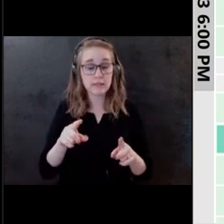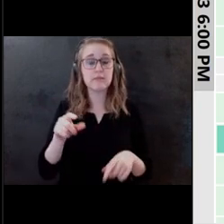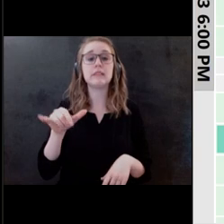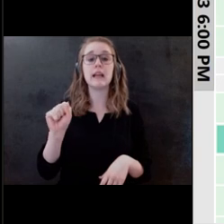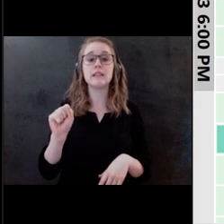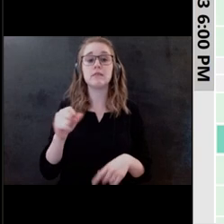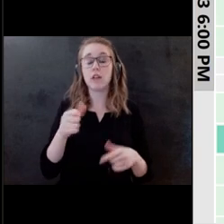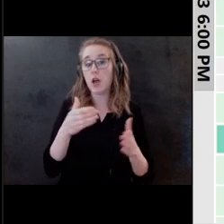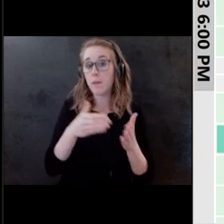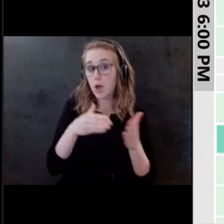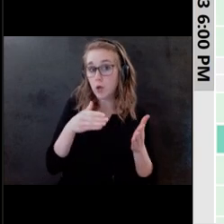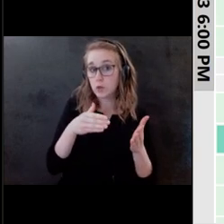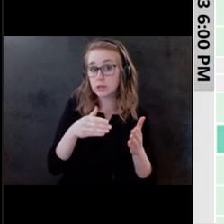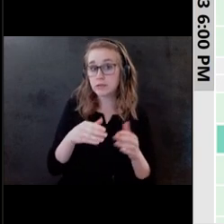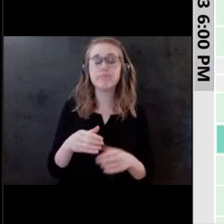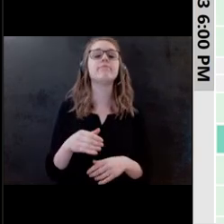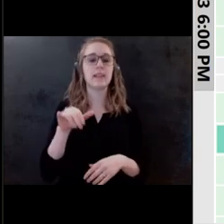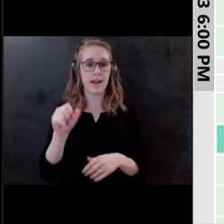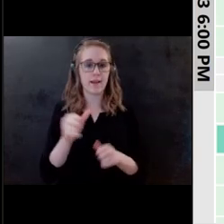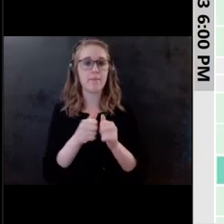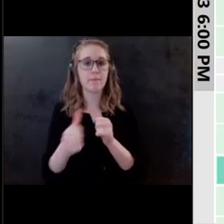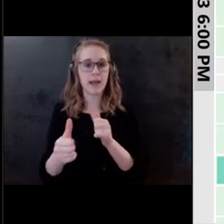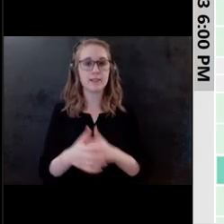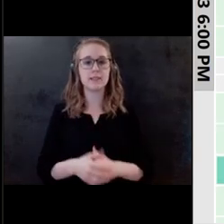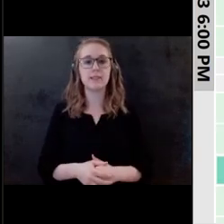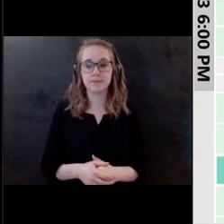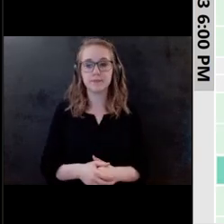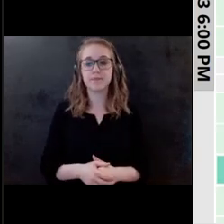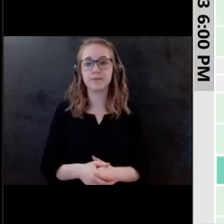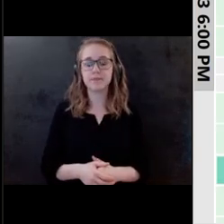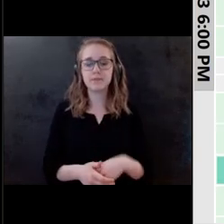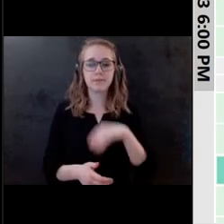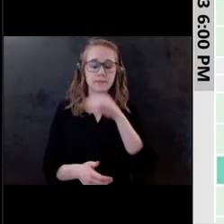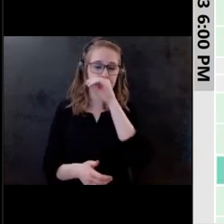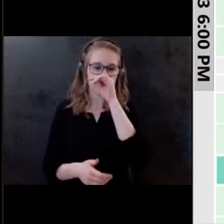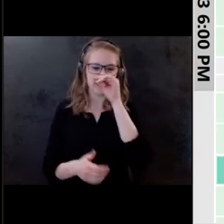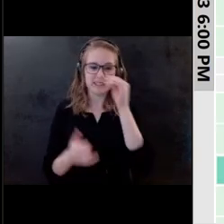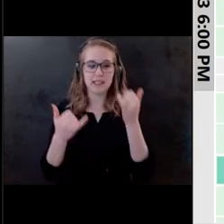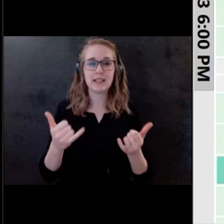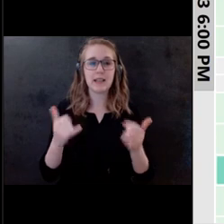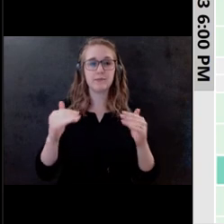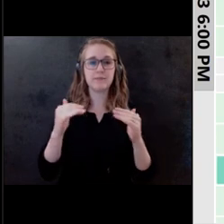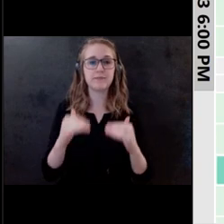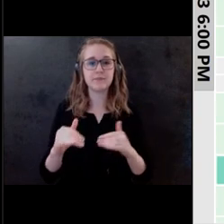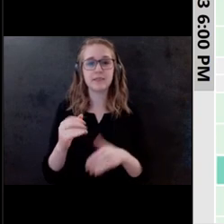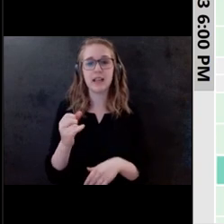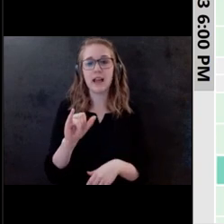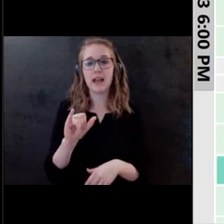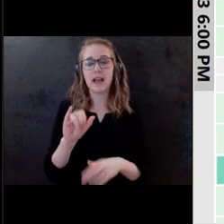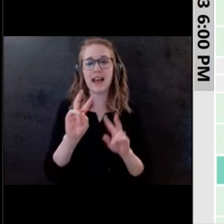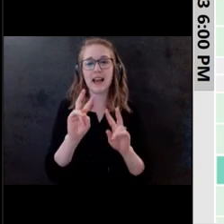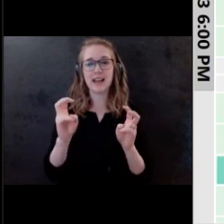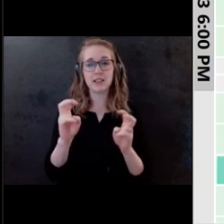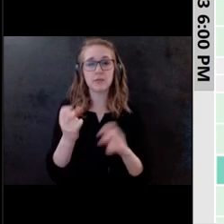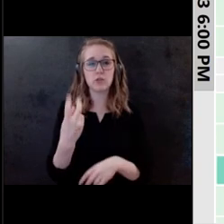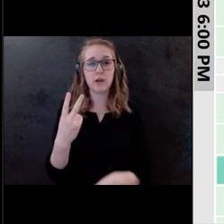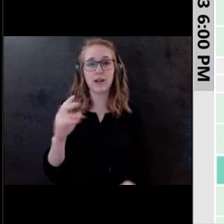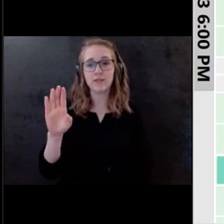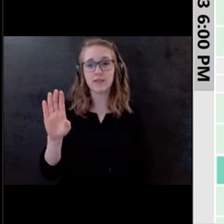those opposed say no. The ayes have it. The motion passes unanimously. We're now moving on to item 12C. Discussion